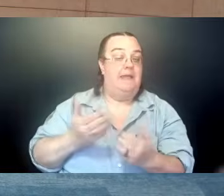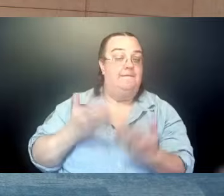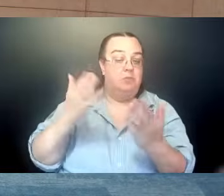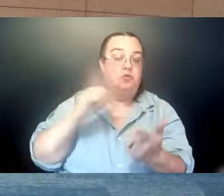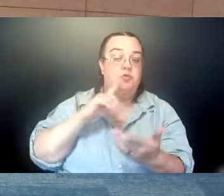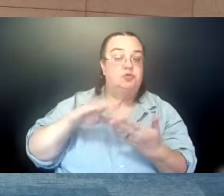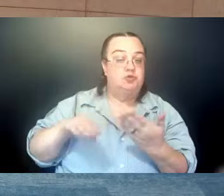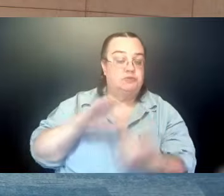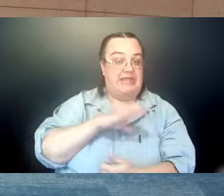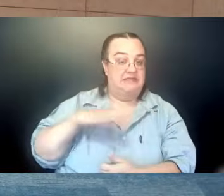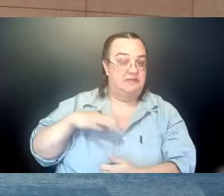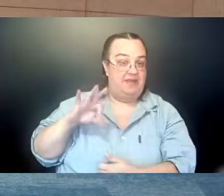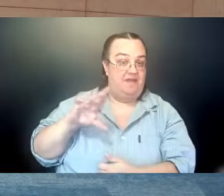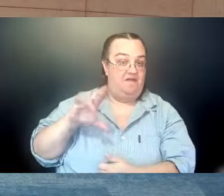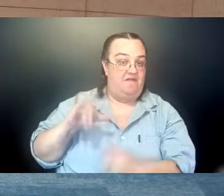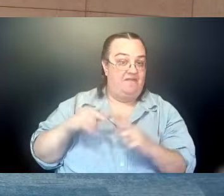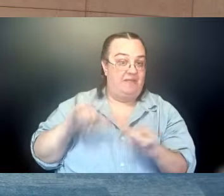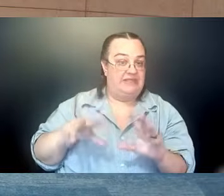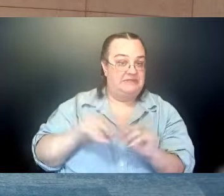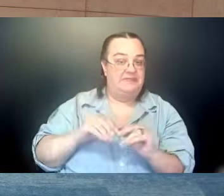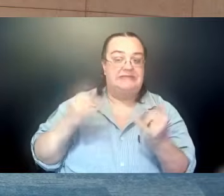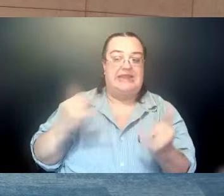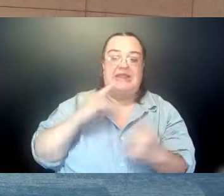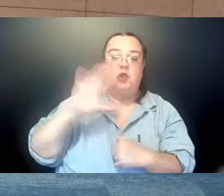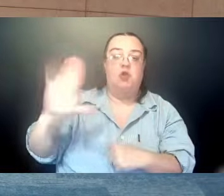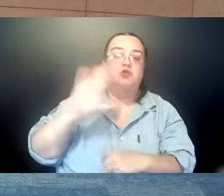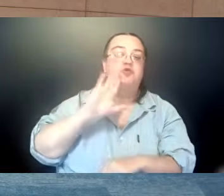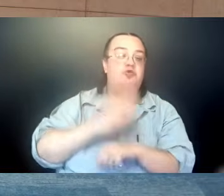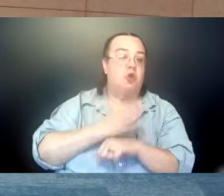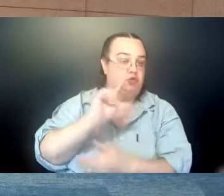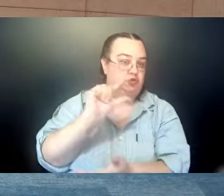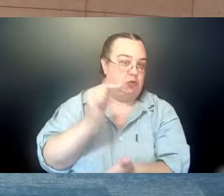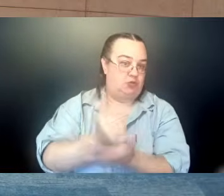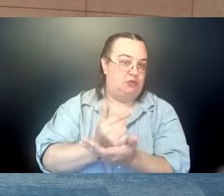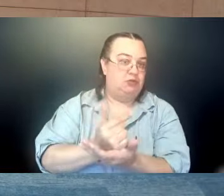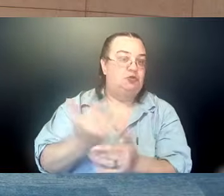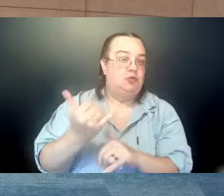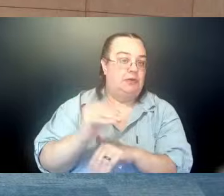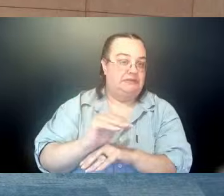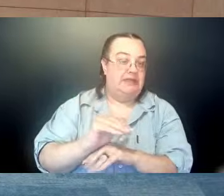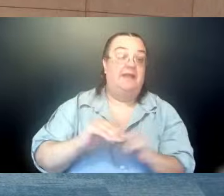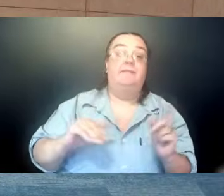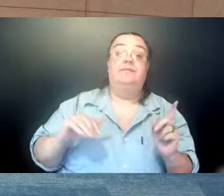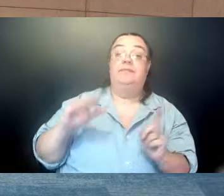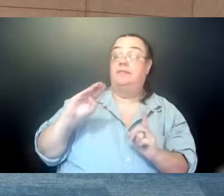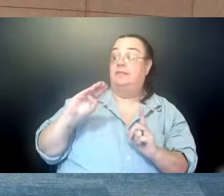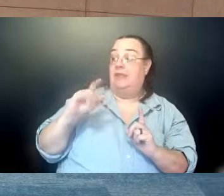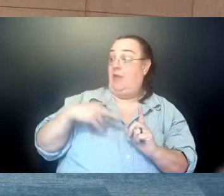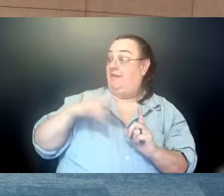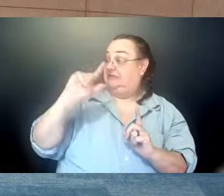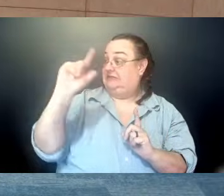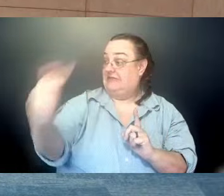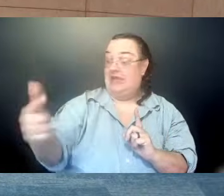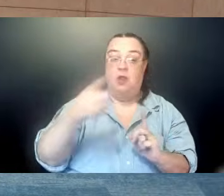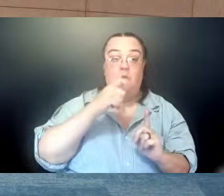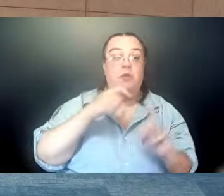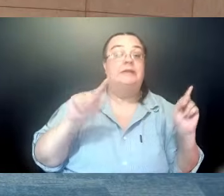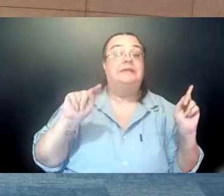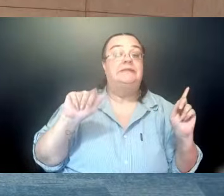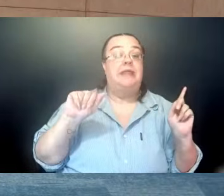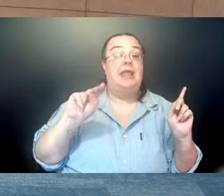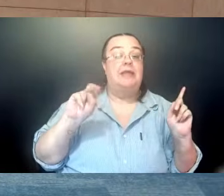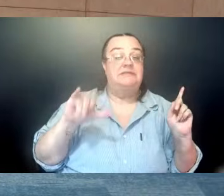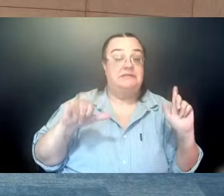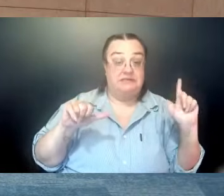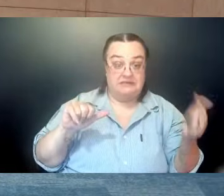Fry from this meeting. It is her daughter's graduation tonight. Is there a second for the motion? Second. Is